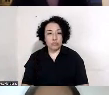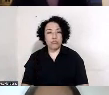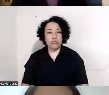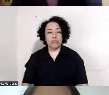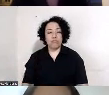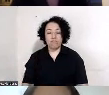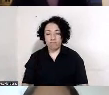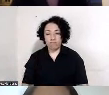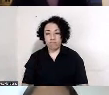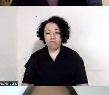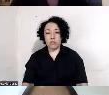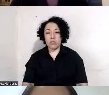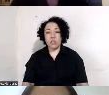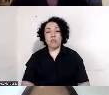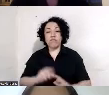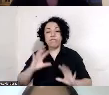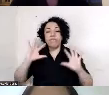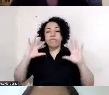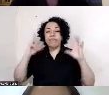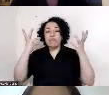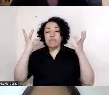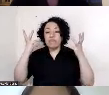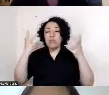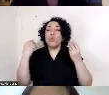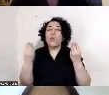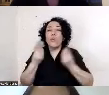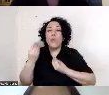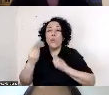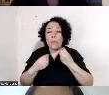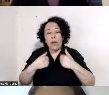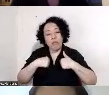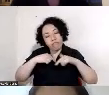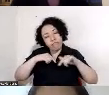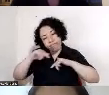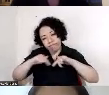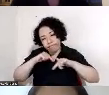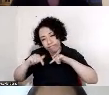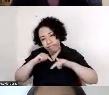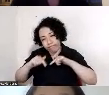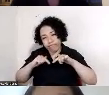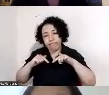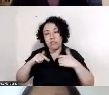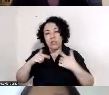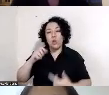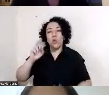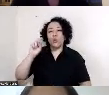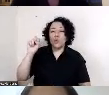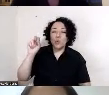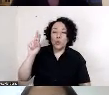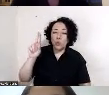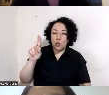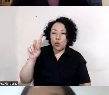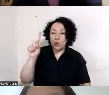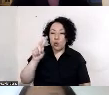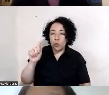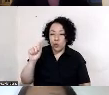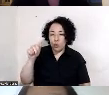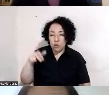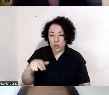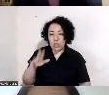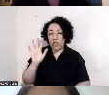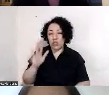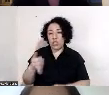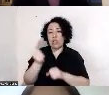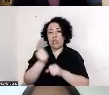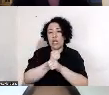isso acontece muito por conta do meu trabalho, do trabalho de pessoas como a Susan, por estarmos falando disso há mais de